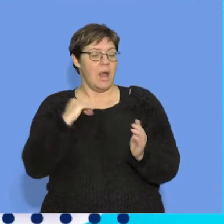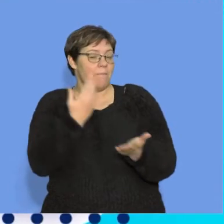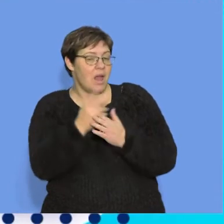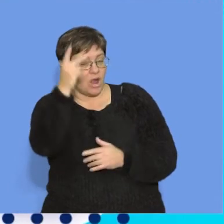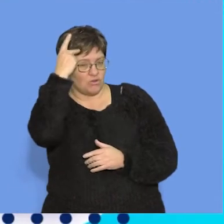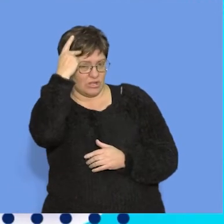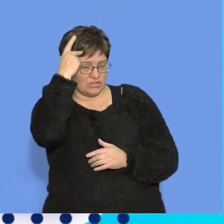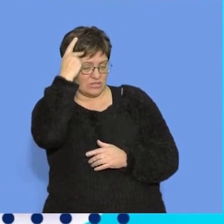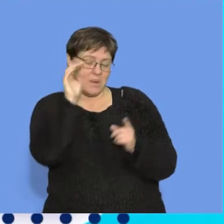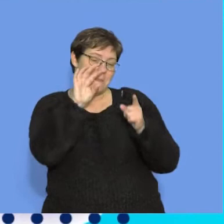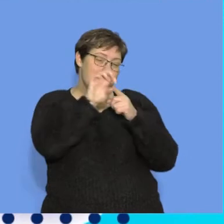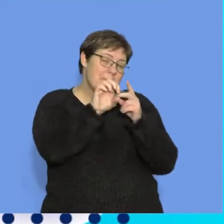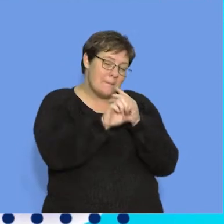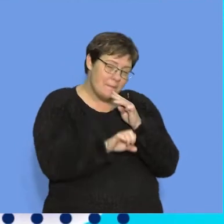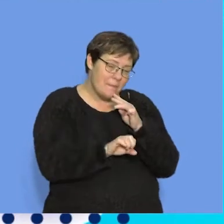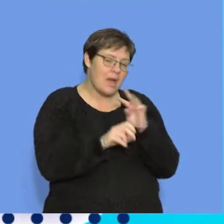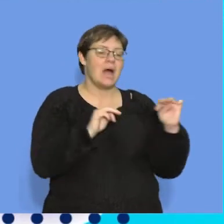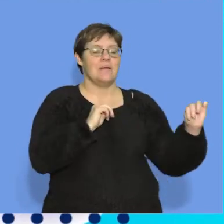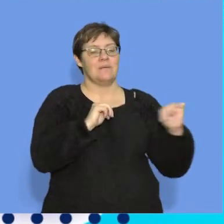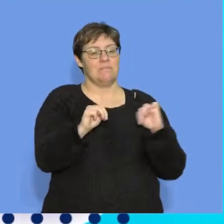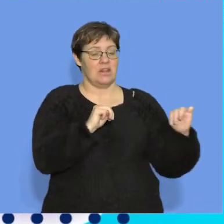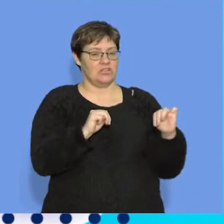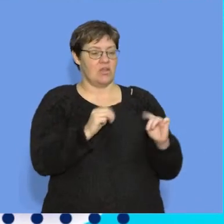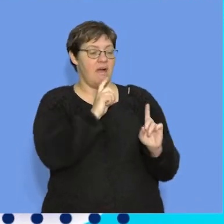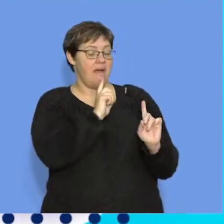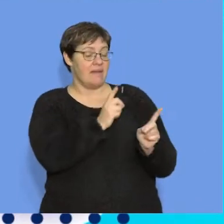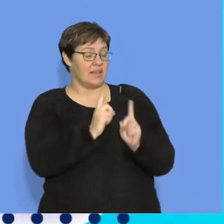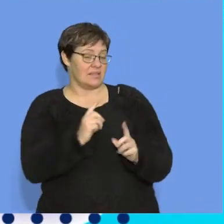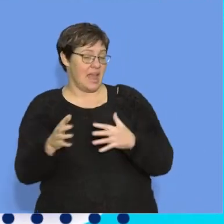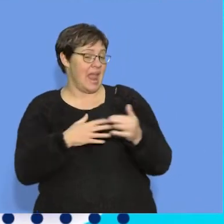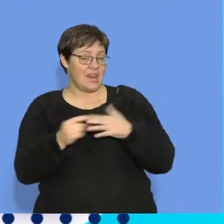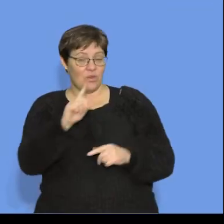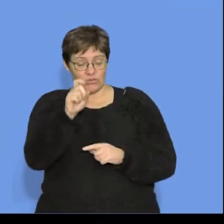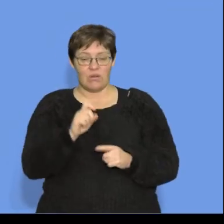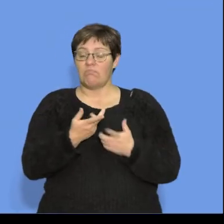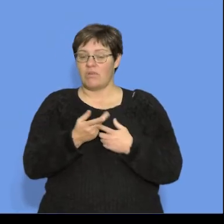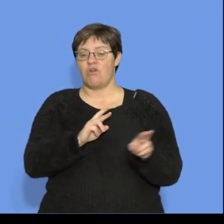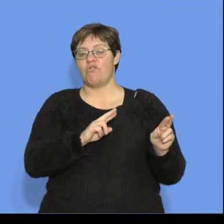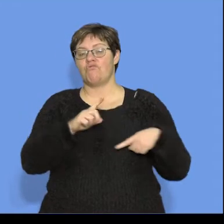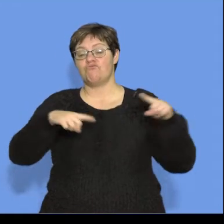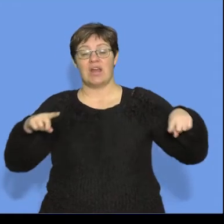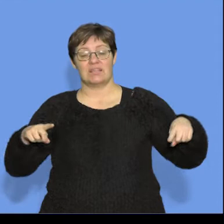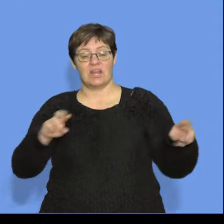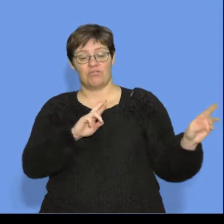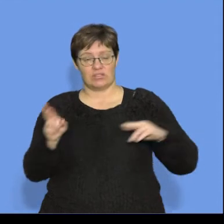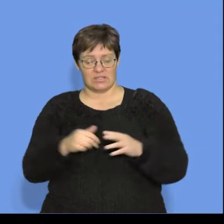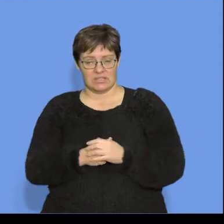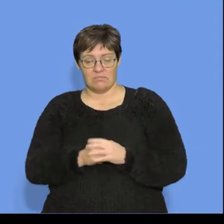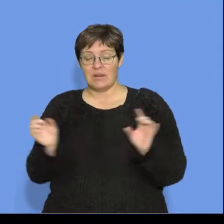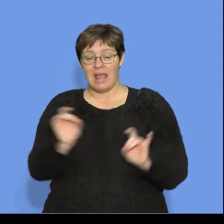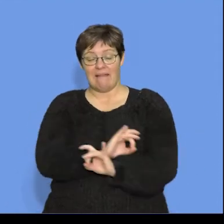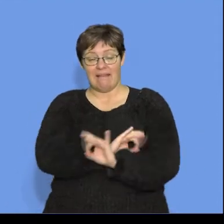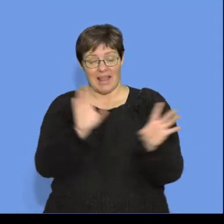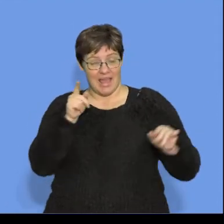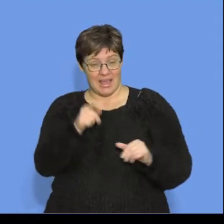and recognize that we can manage answering any question on rate of reaction. Now, just be clear